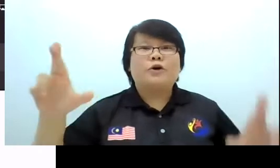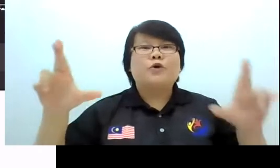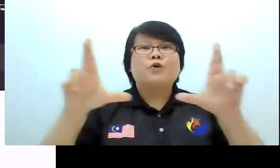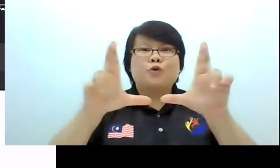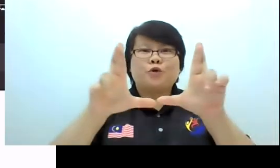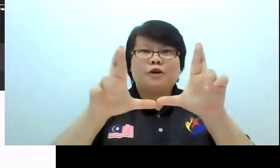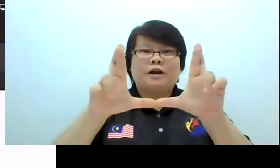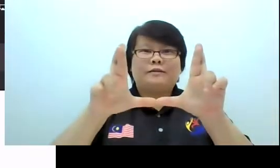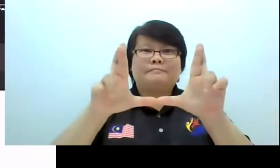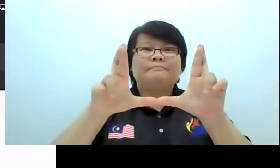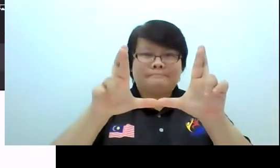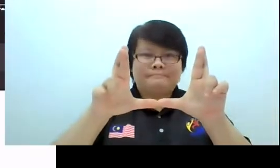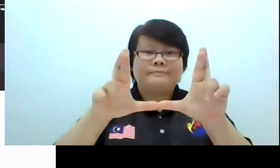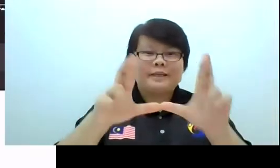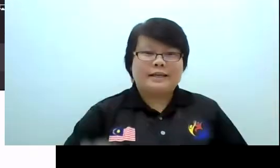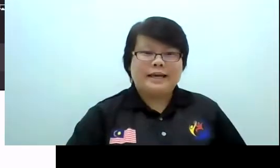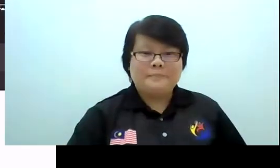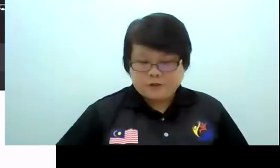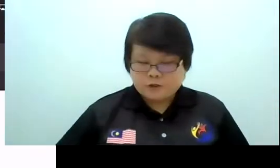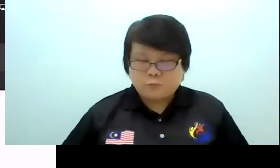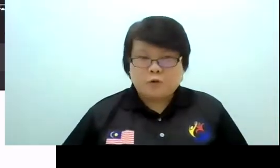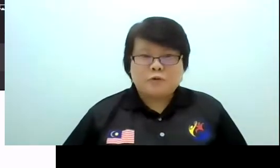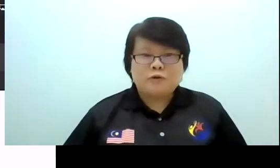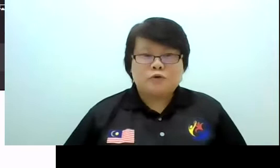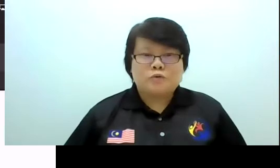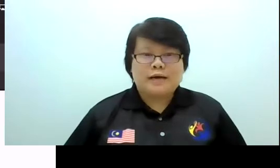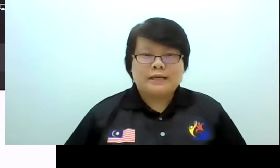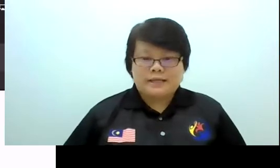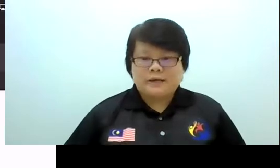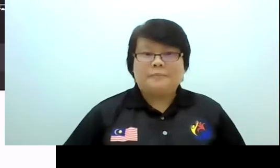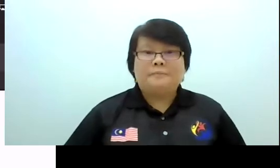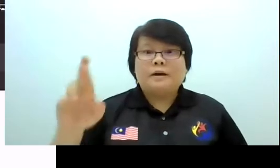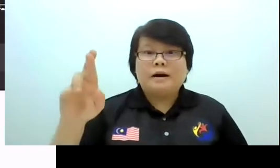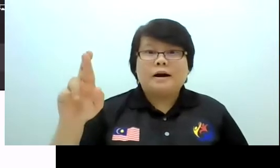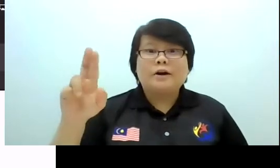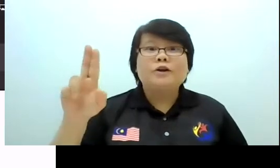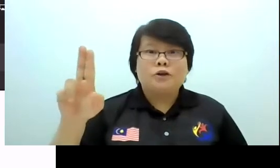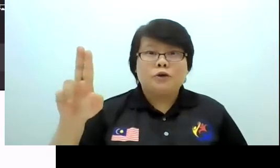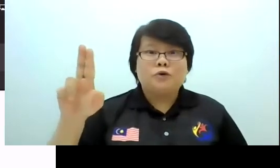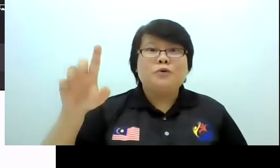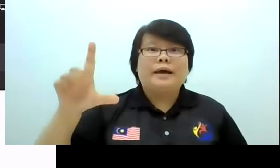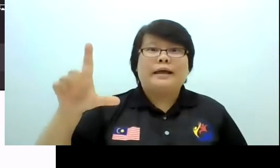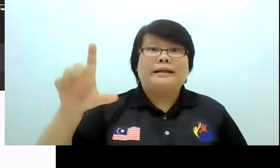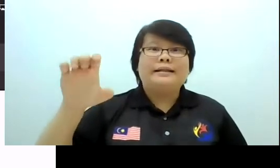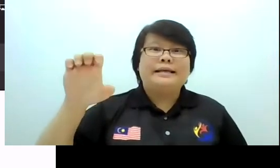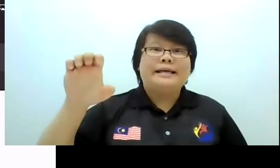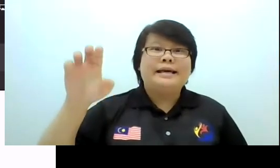R-U-L-E-R, ruler. Okay, so we will write it here.